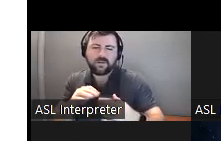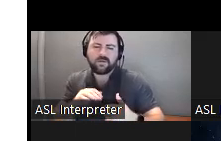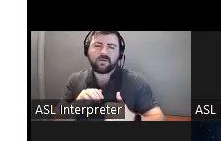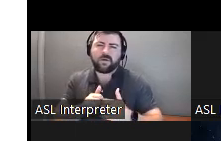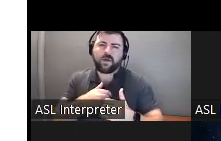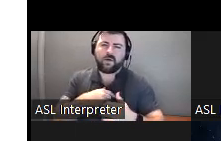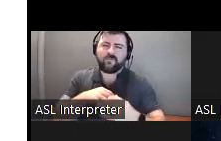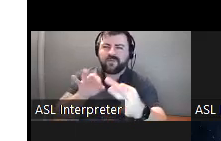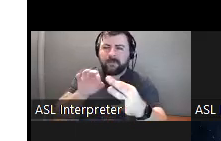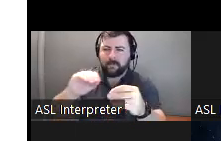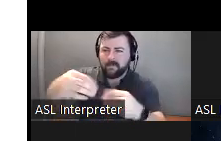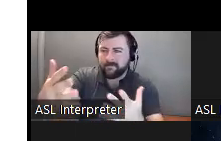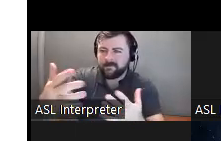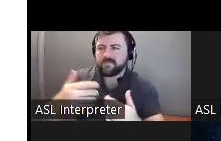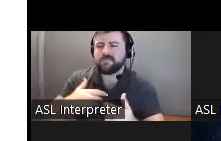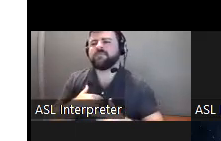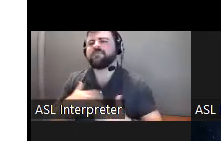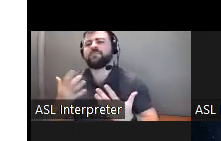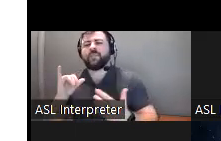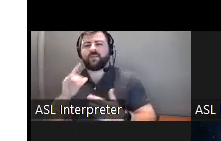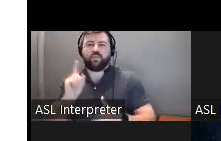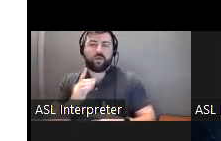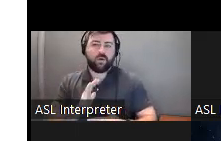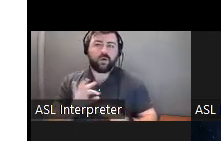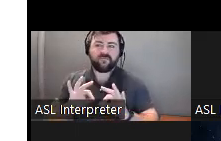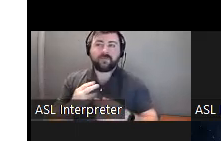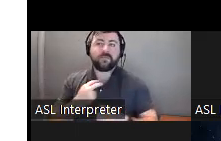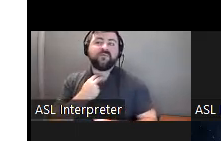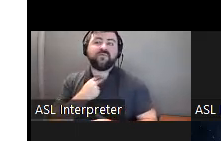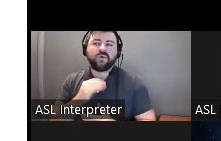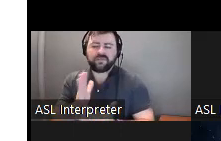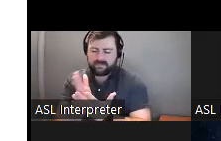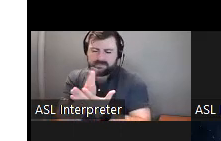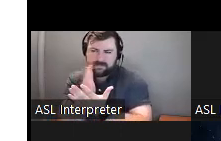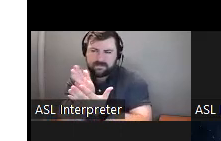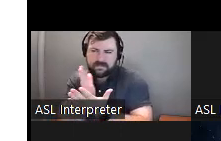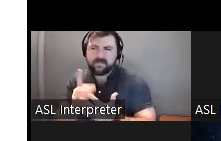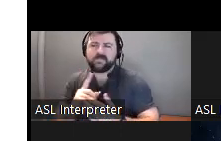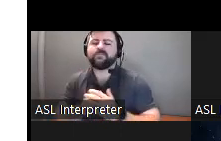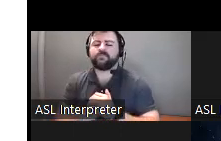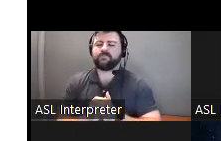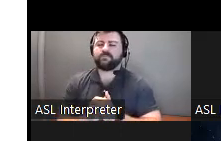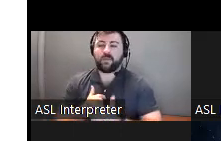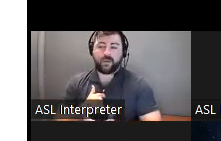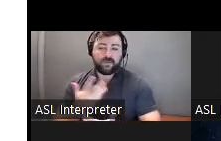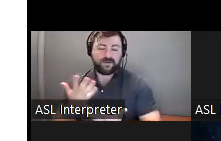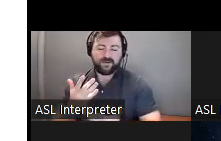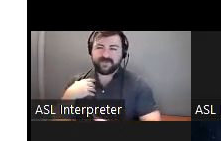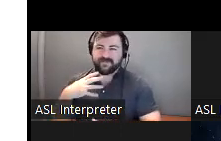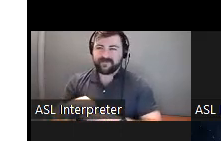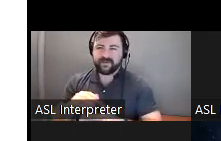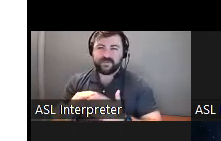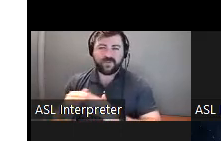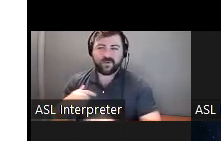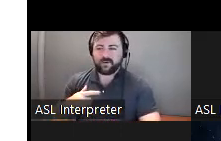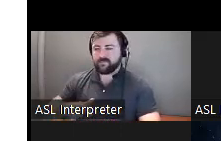feedback. And that's where our Family Voice Compass model comes into play. So I am here to be in community. I'll turn it over to